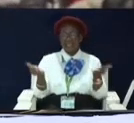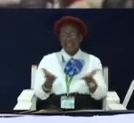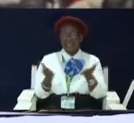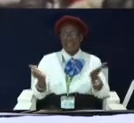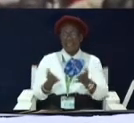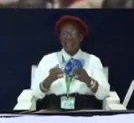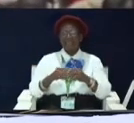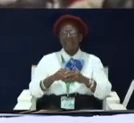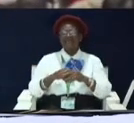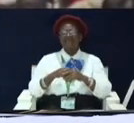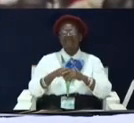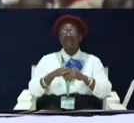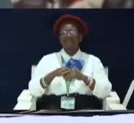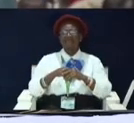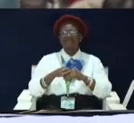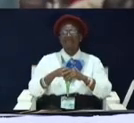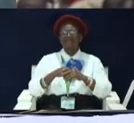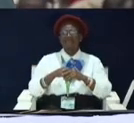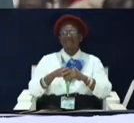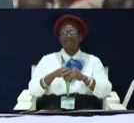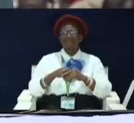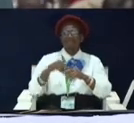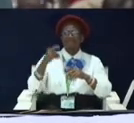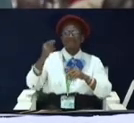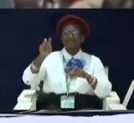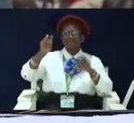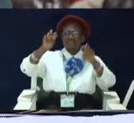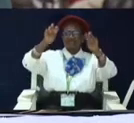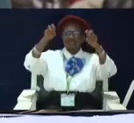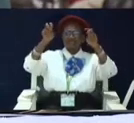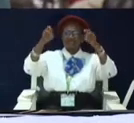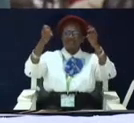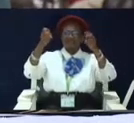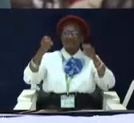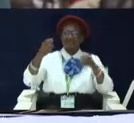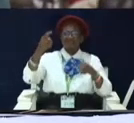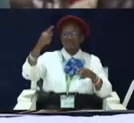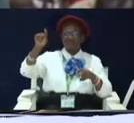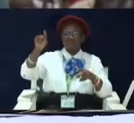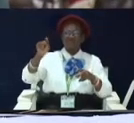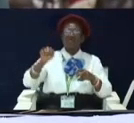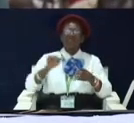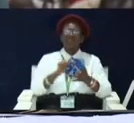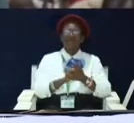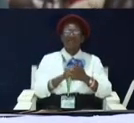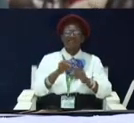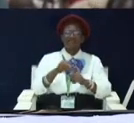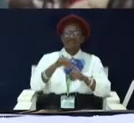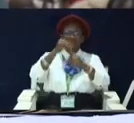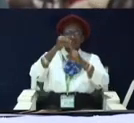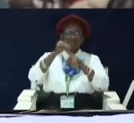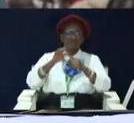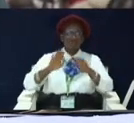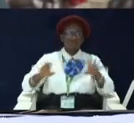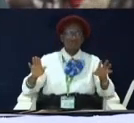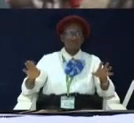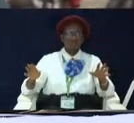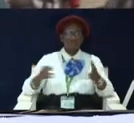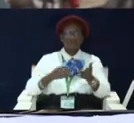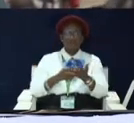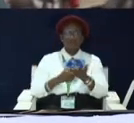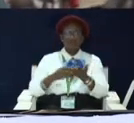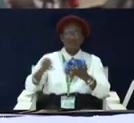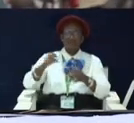sere. The theme for that special children Holy Ghost